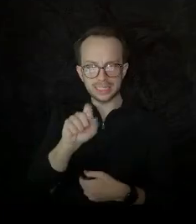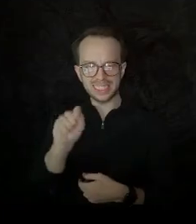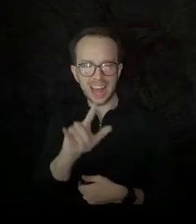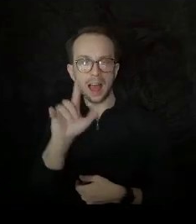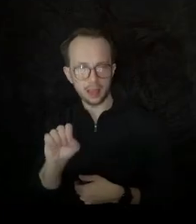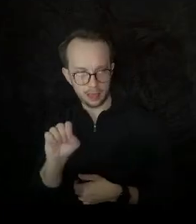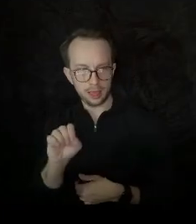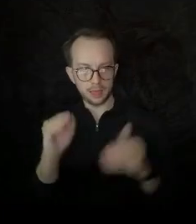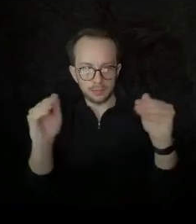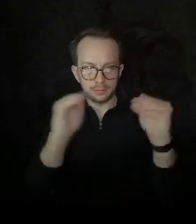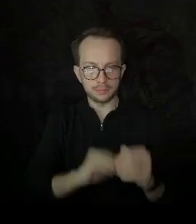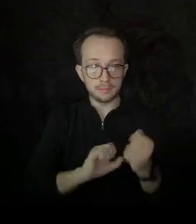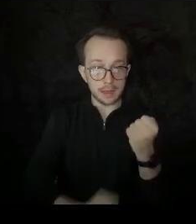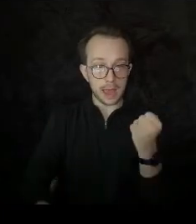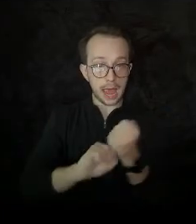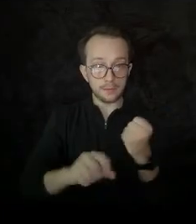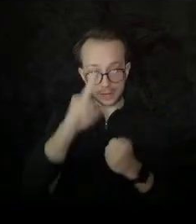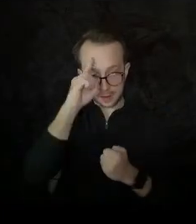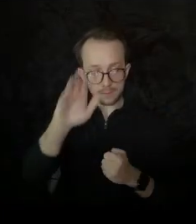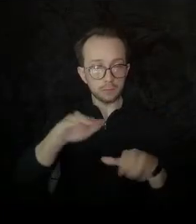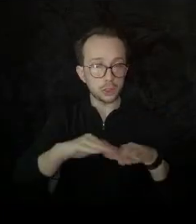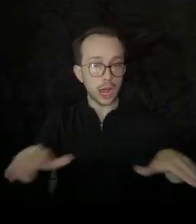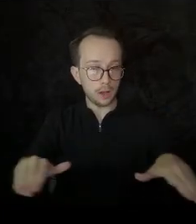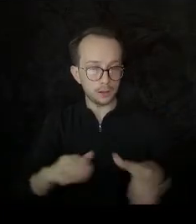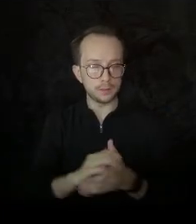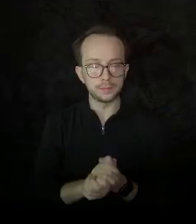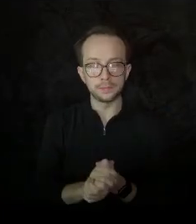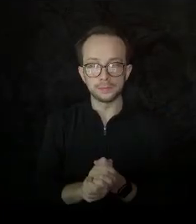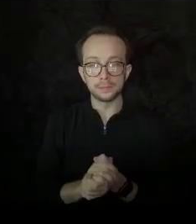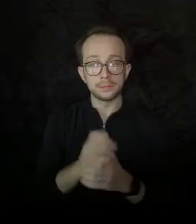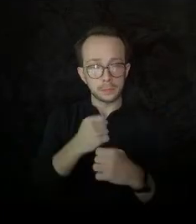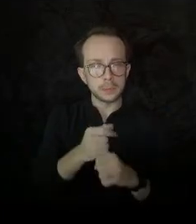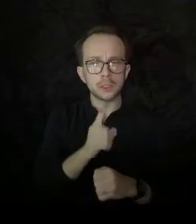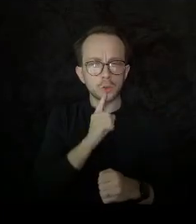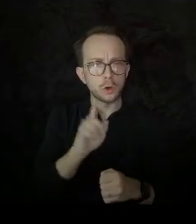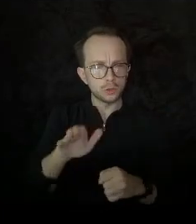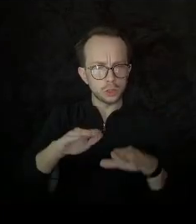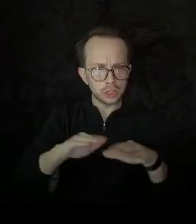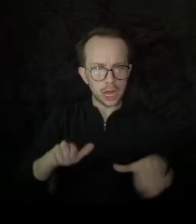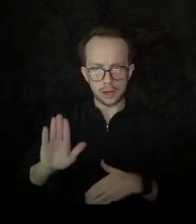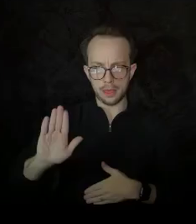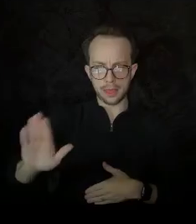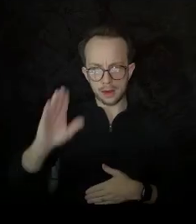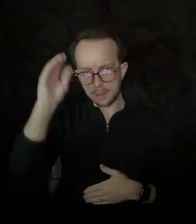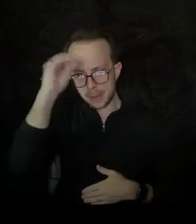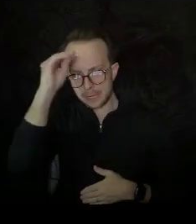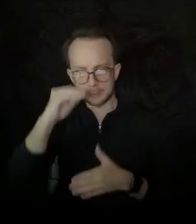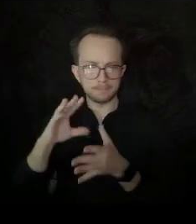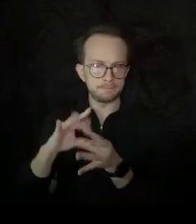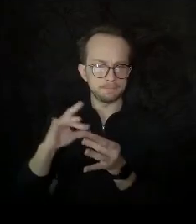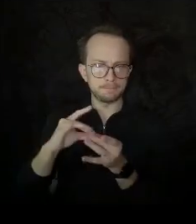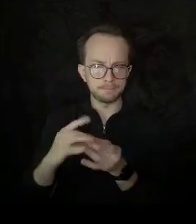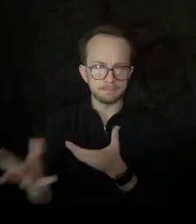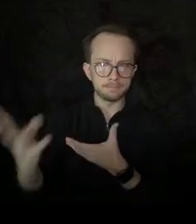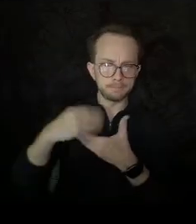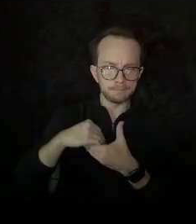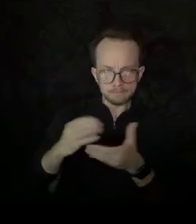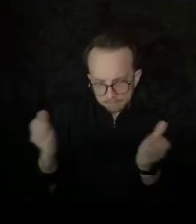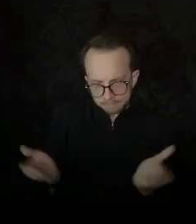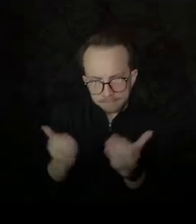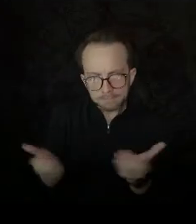Advocate for your child. And make sure your child's input is considered or encourage their